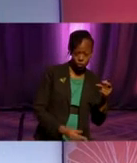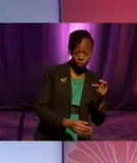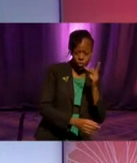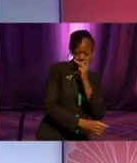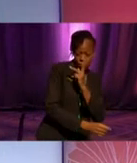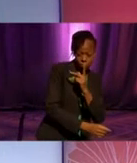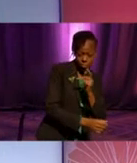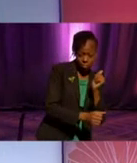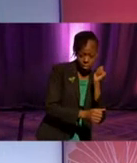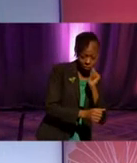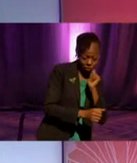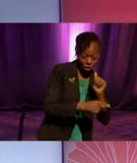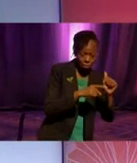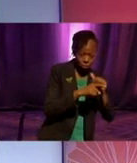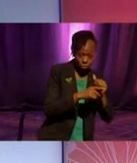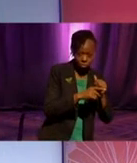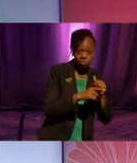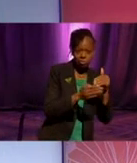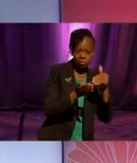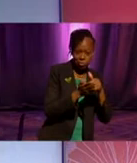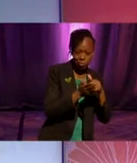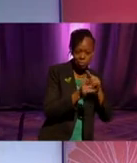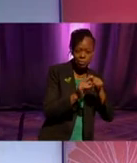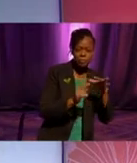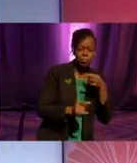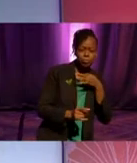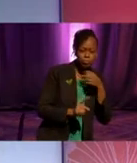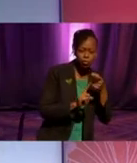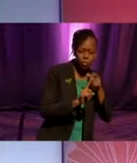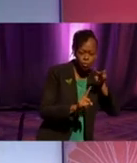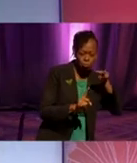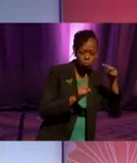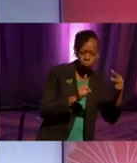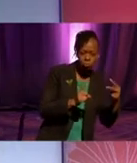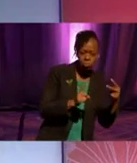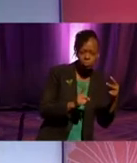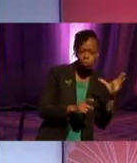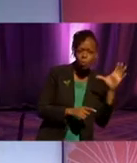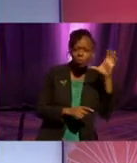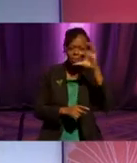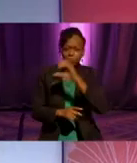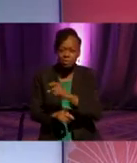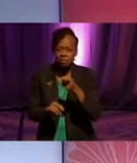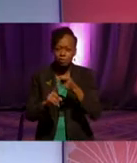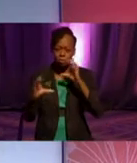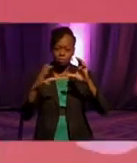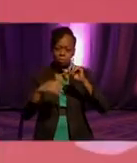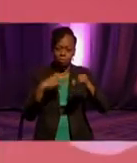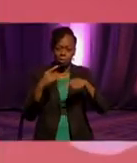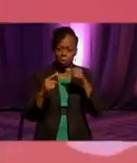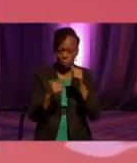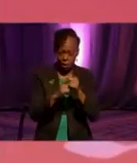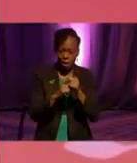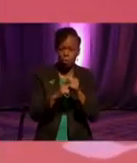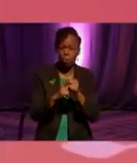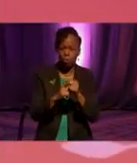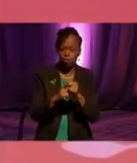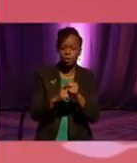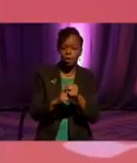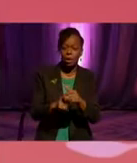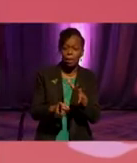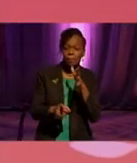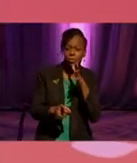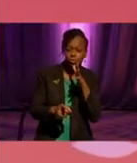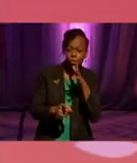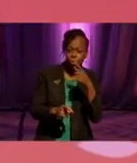missing from the narrative about the state of maternal and infant health? I think Mayor Bowser